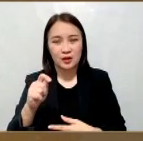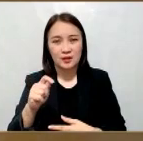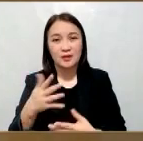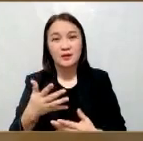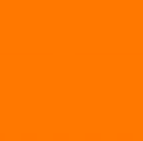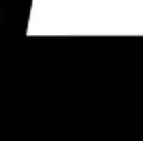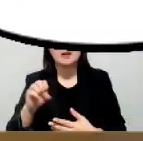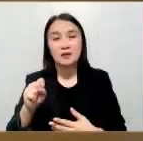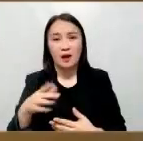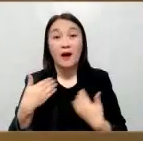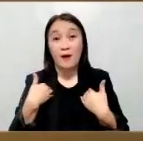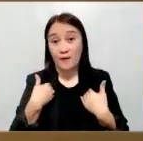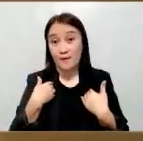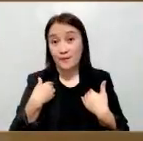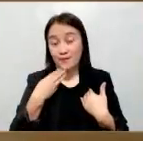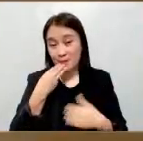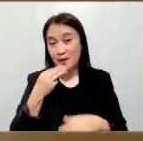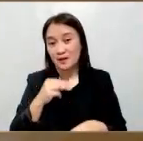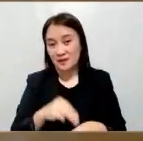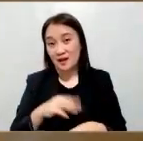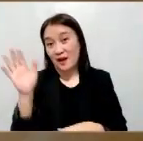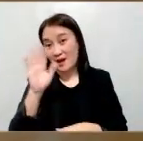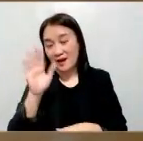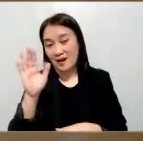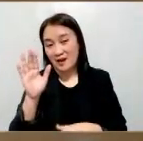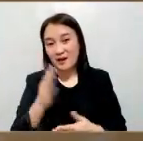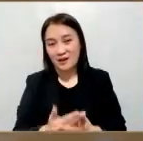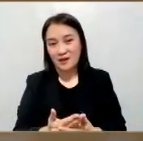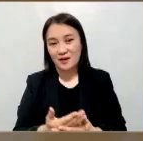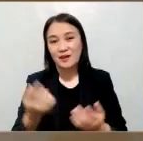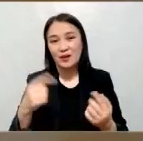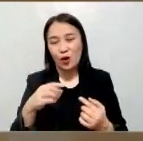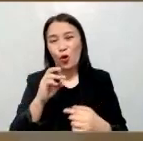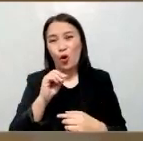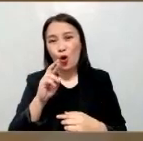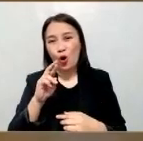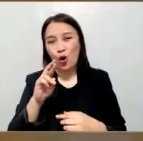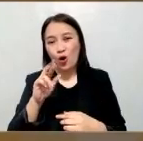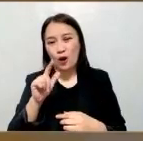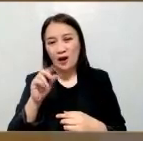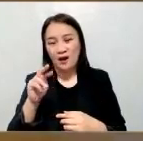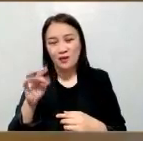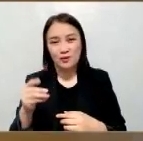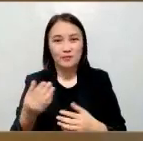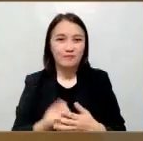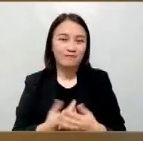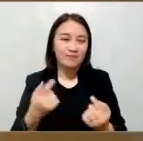niya. Hey guys, it's Kai Sotto from Orlando Magic Summer League team. We just wrapped up our first practice in